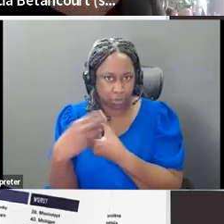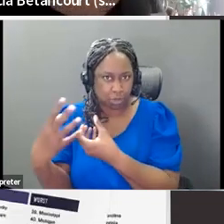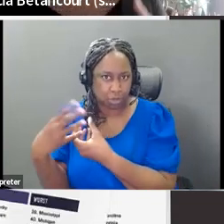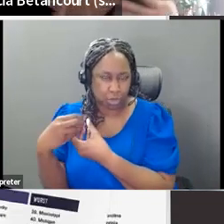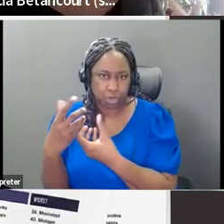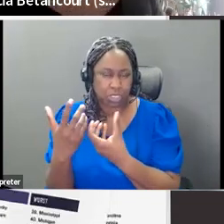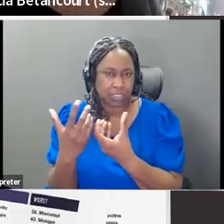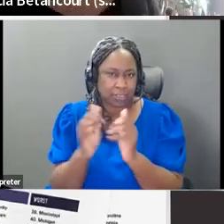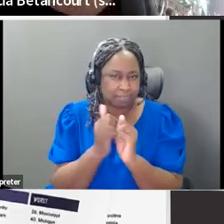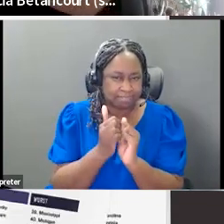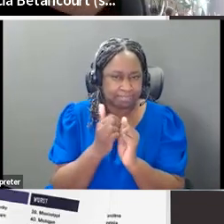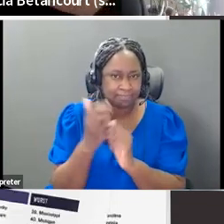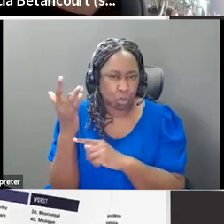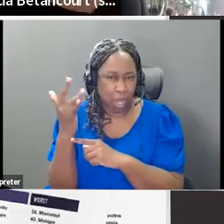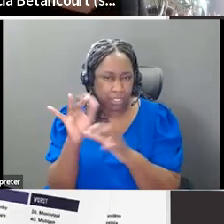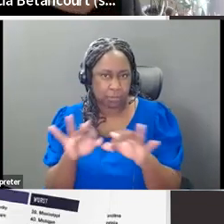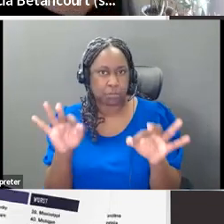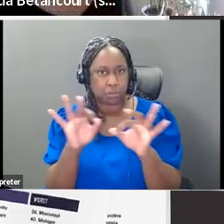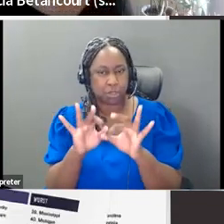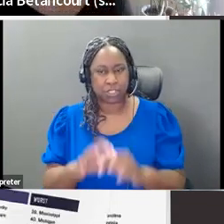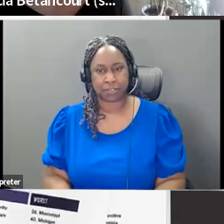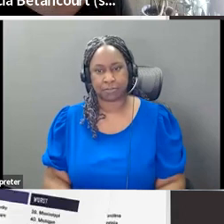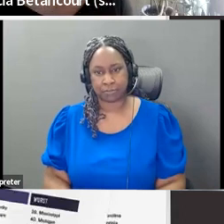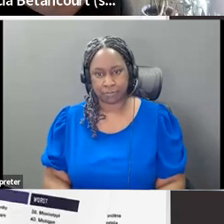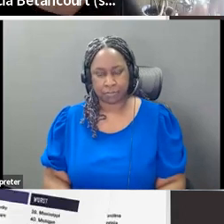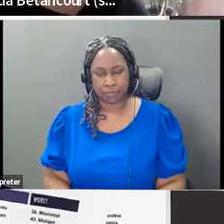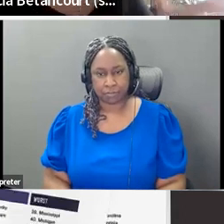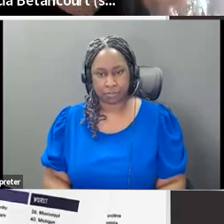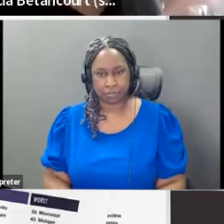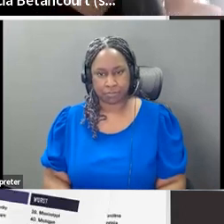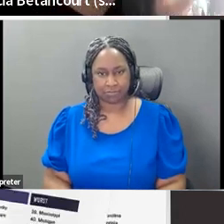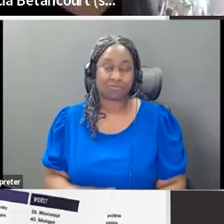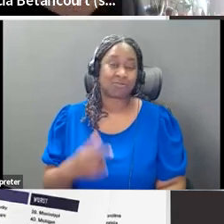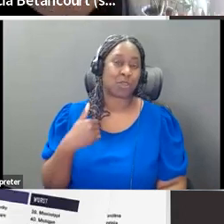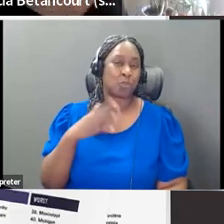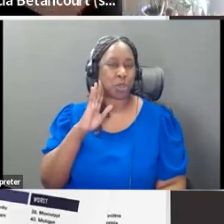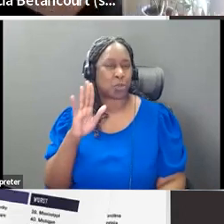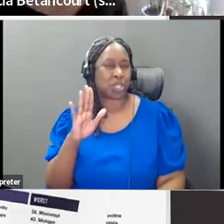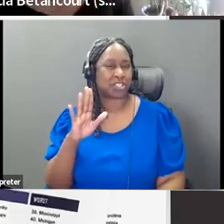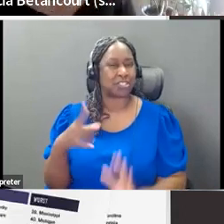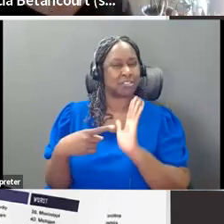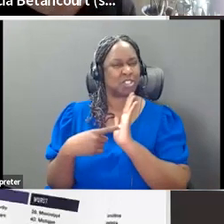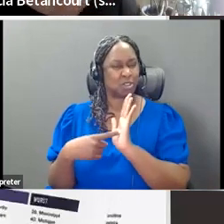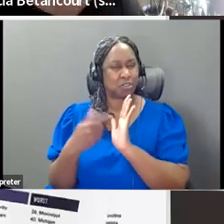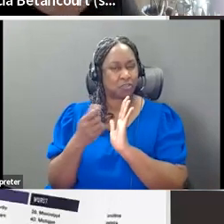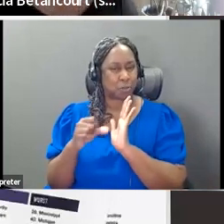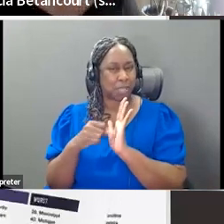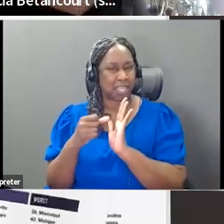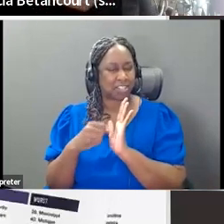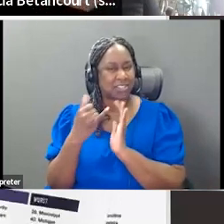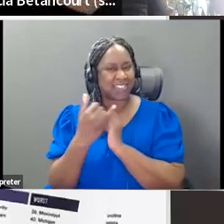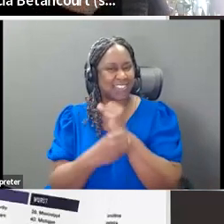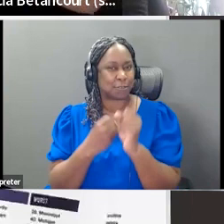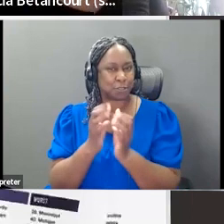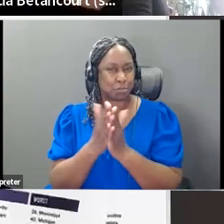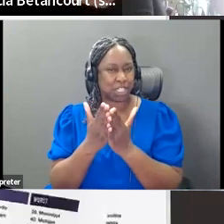in what context, and why that was important. So we're going to sort of show off a couple of pages from this year's data book, which you